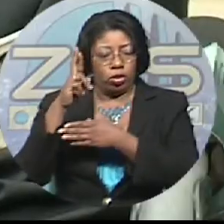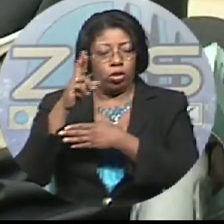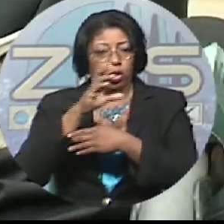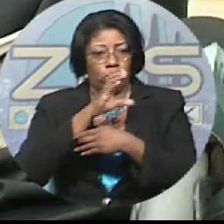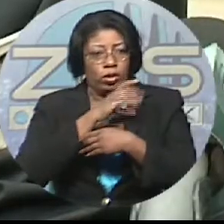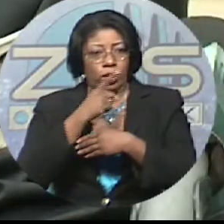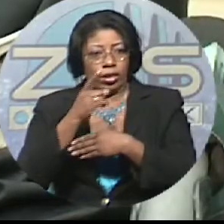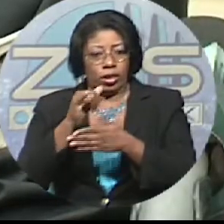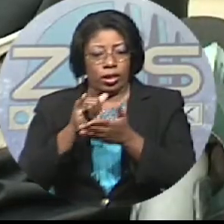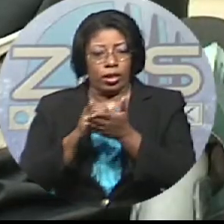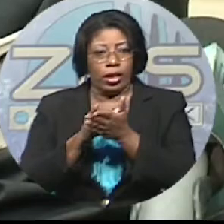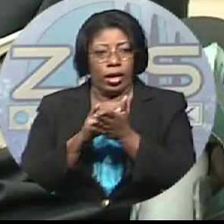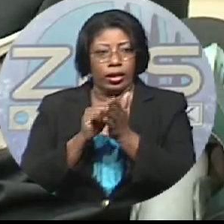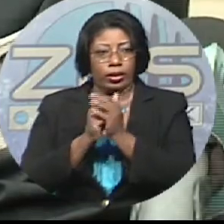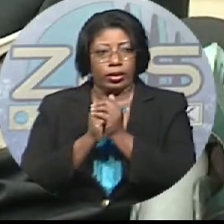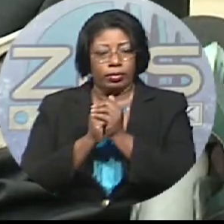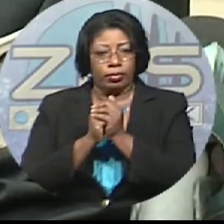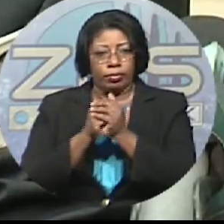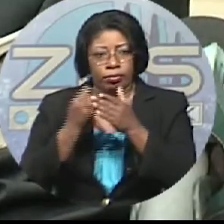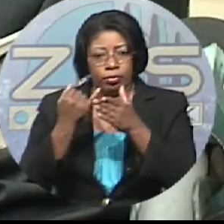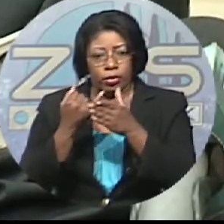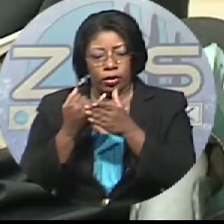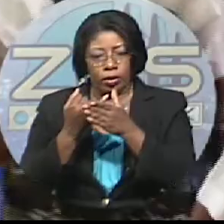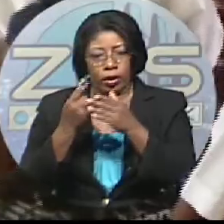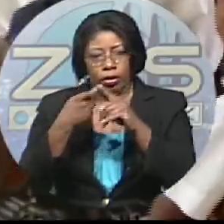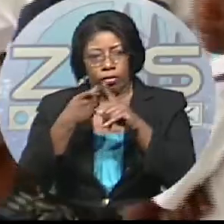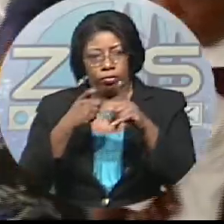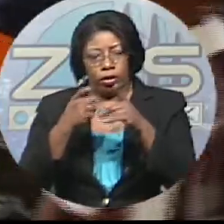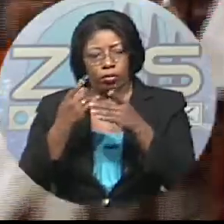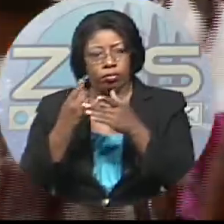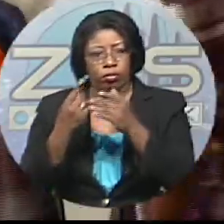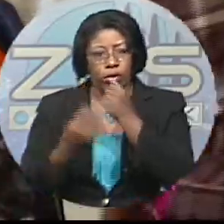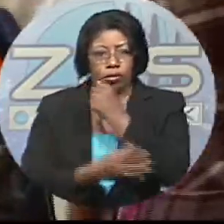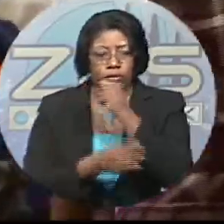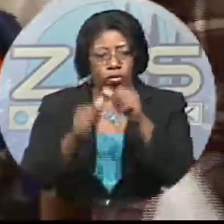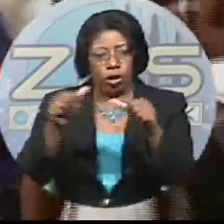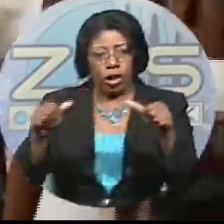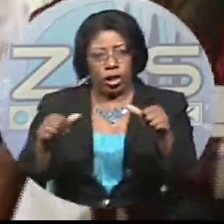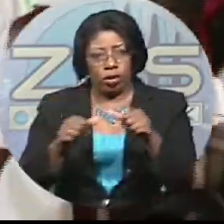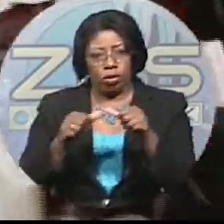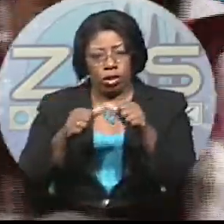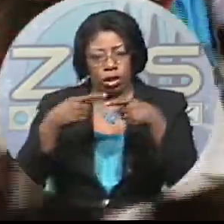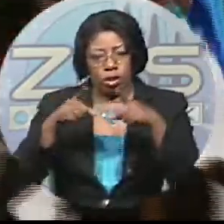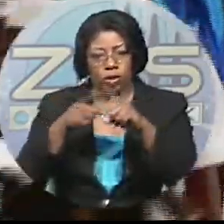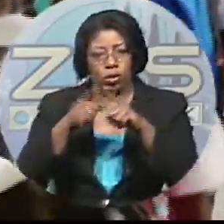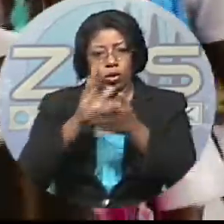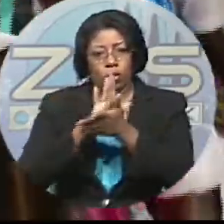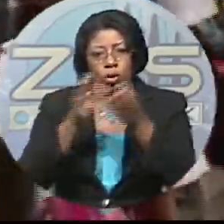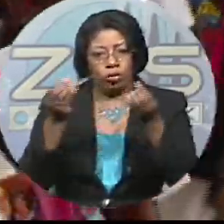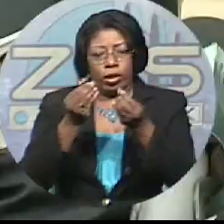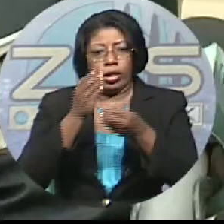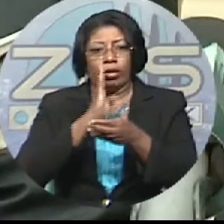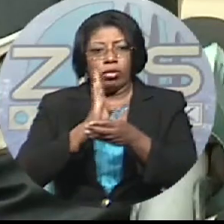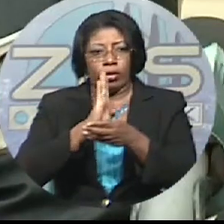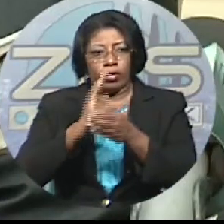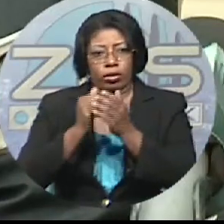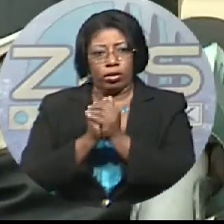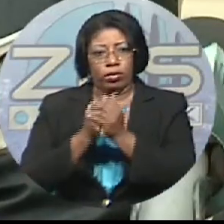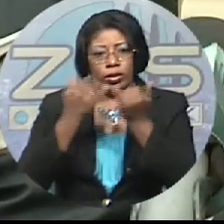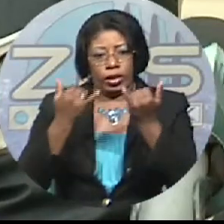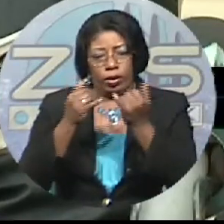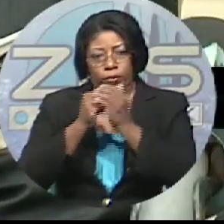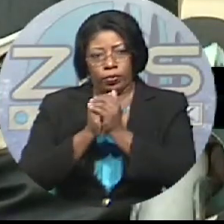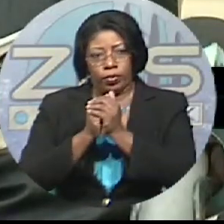from different circumstances, including poverty, and in some cases go to school without breakfast. The country has to